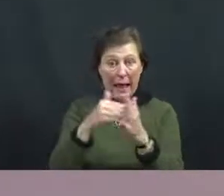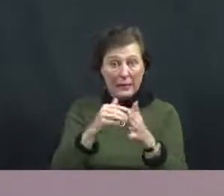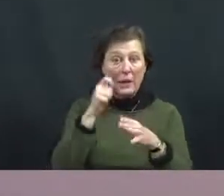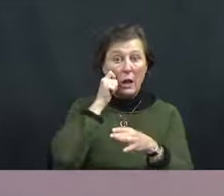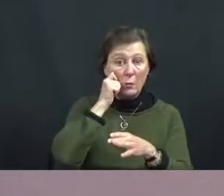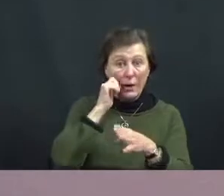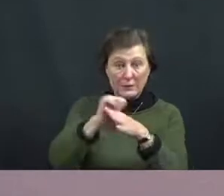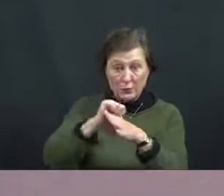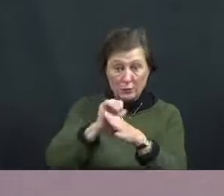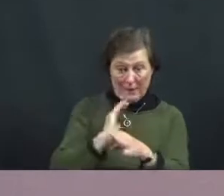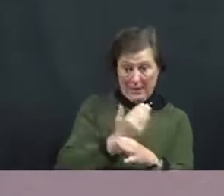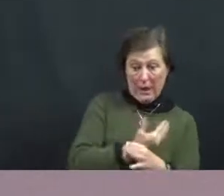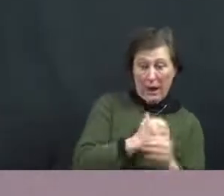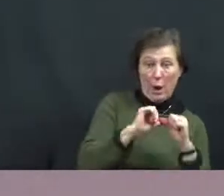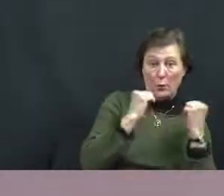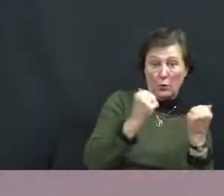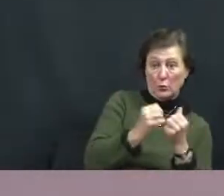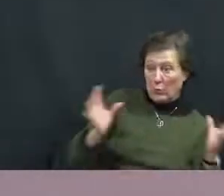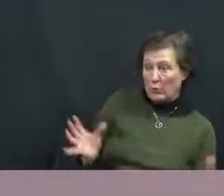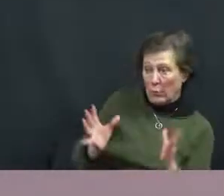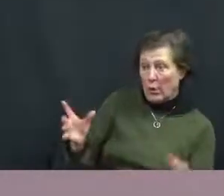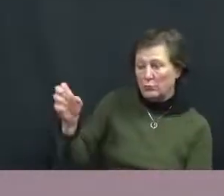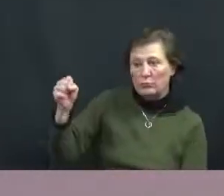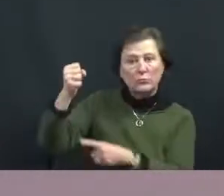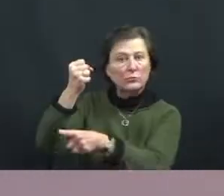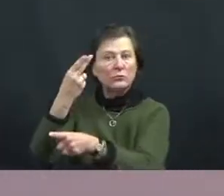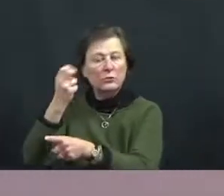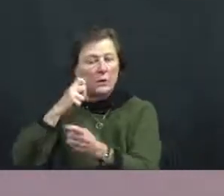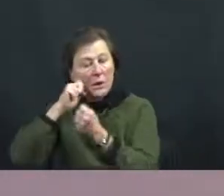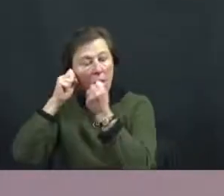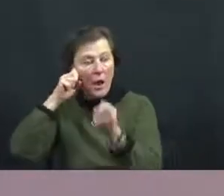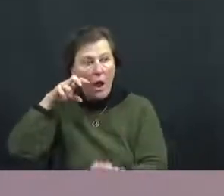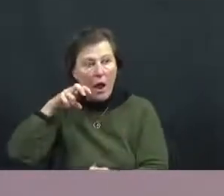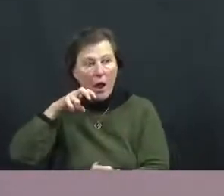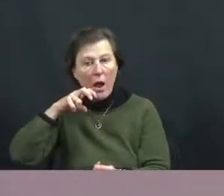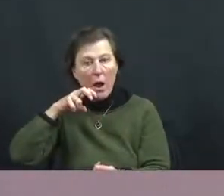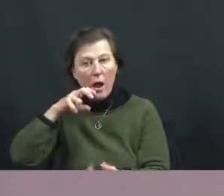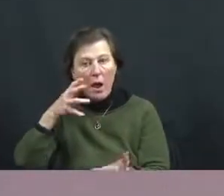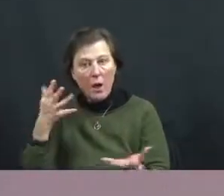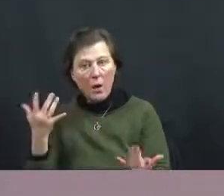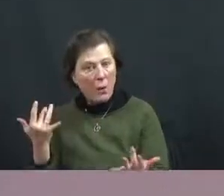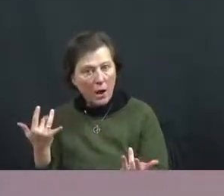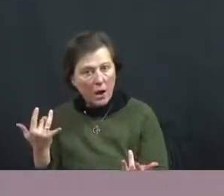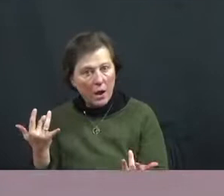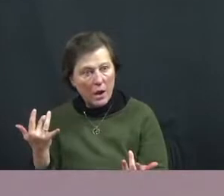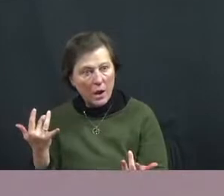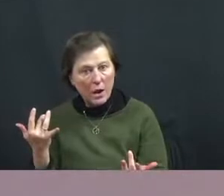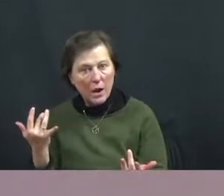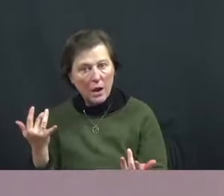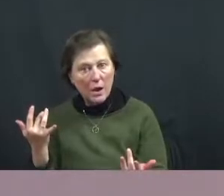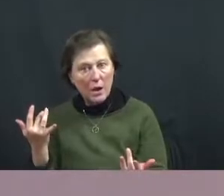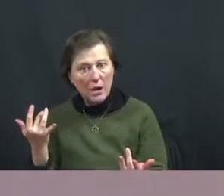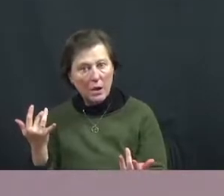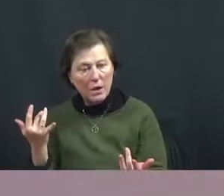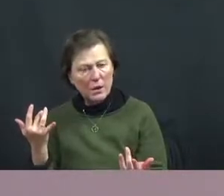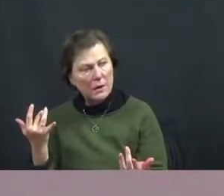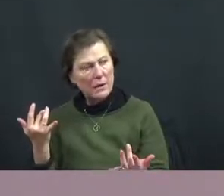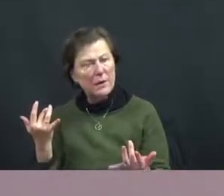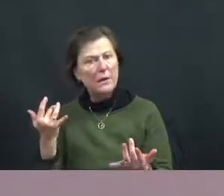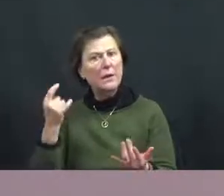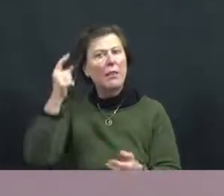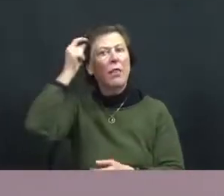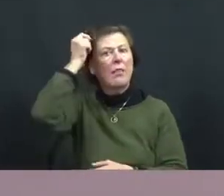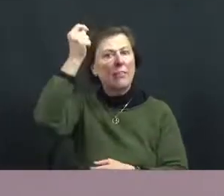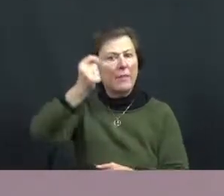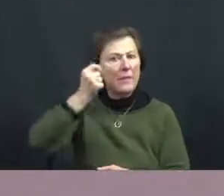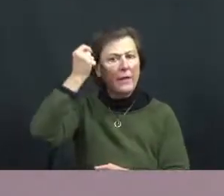was promoting, she was aghast. Why is that? Well, it's because the